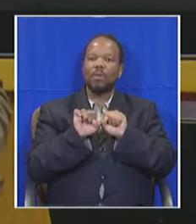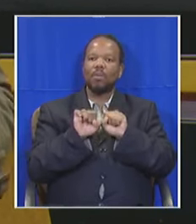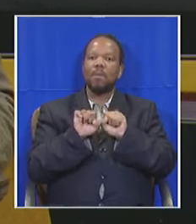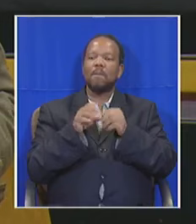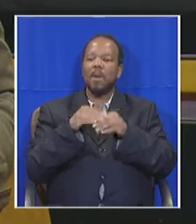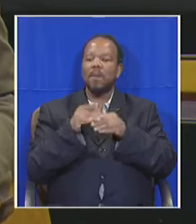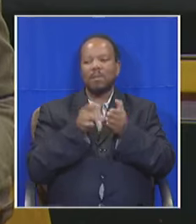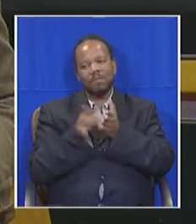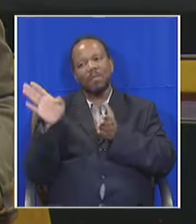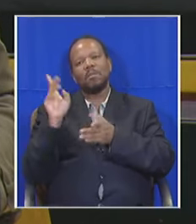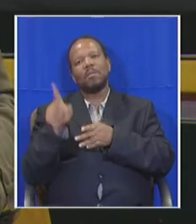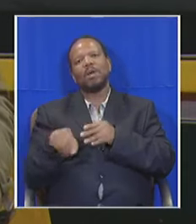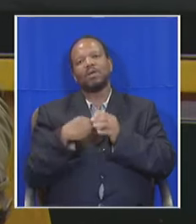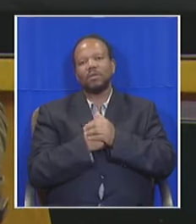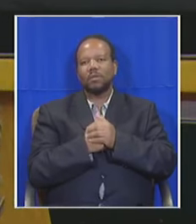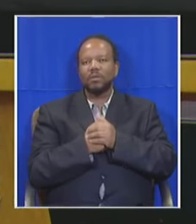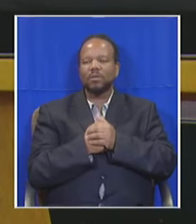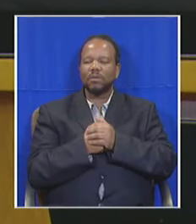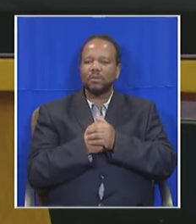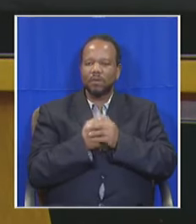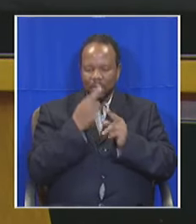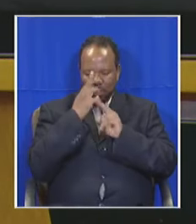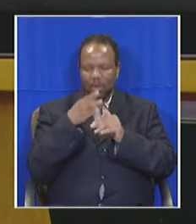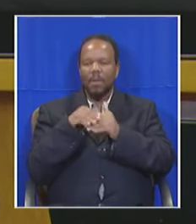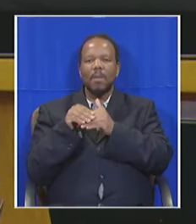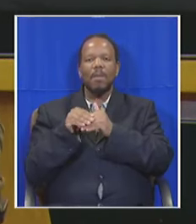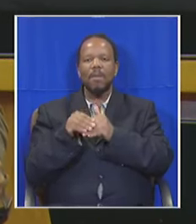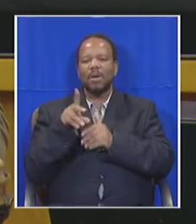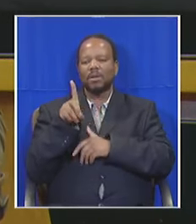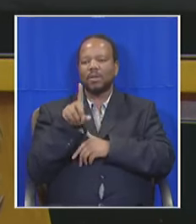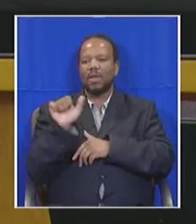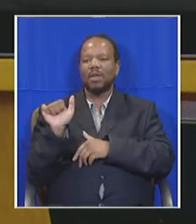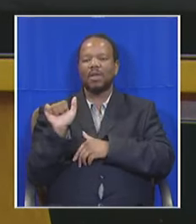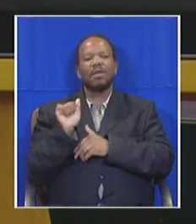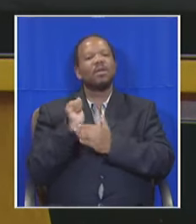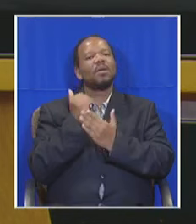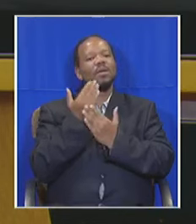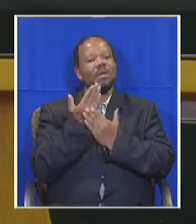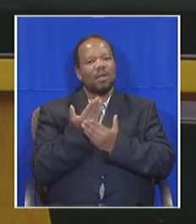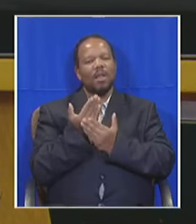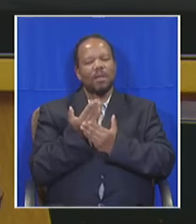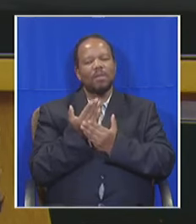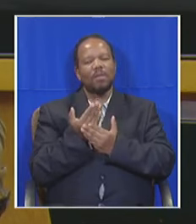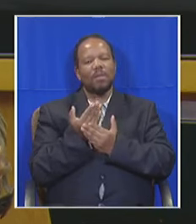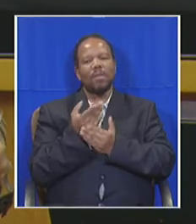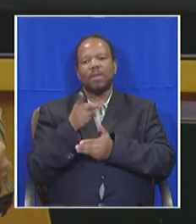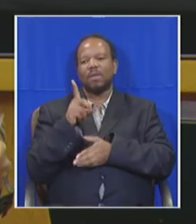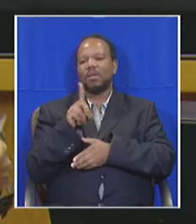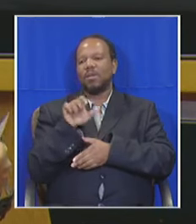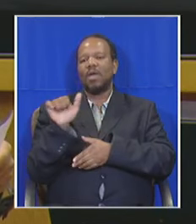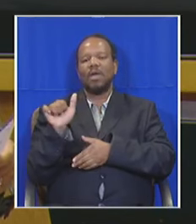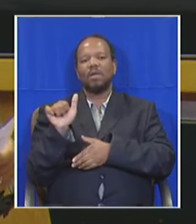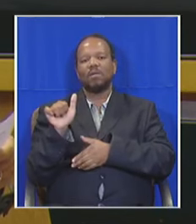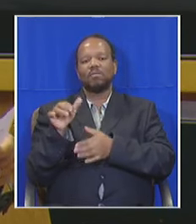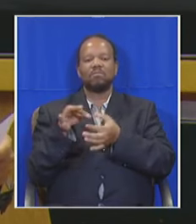The honorable member of the DA claims that the DA is synonymous with good